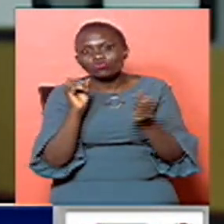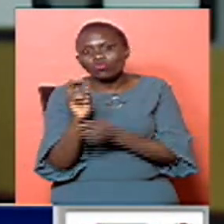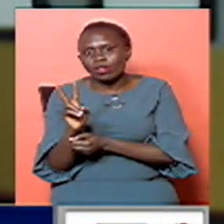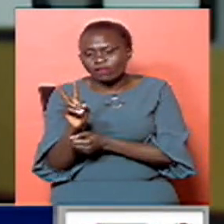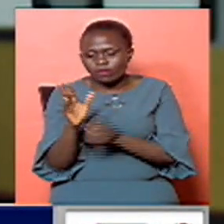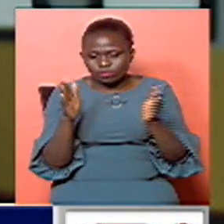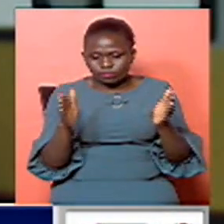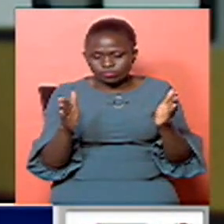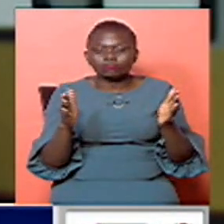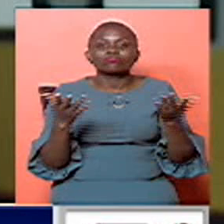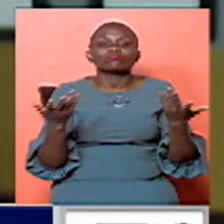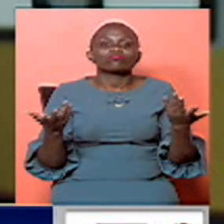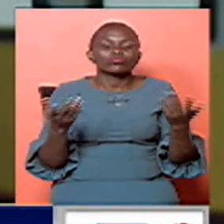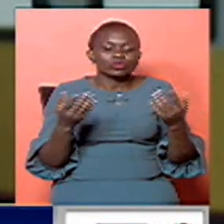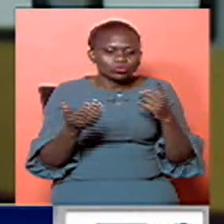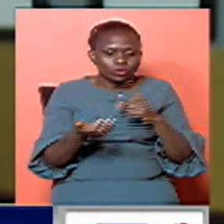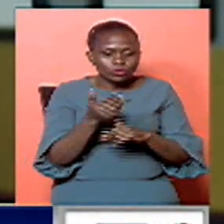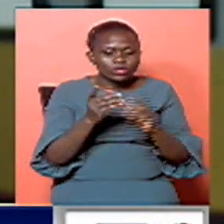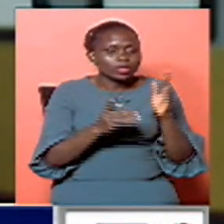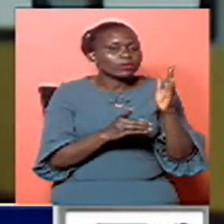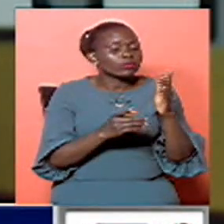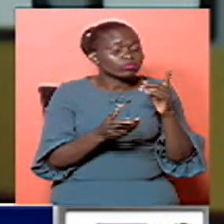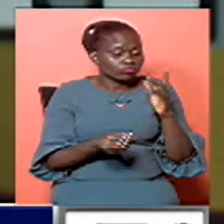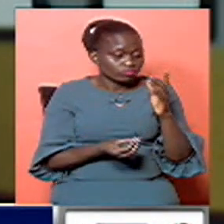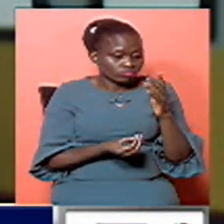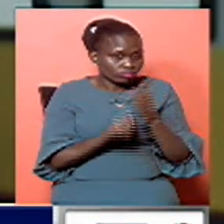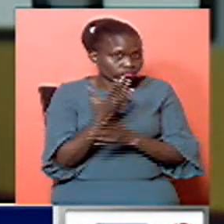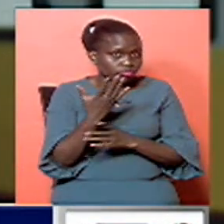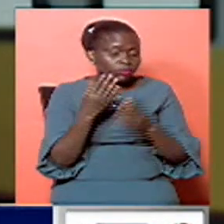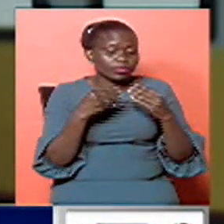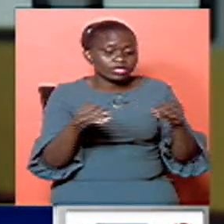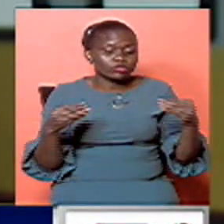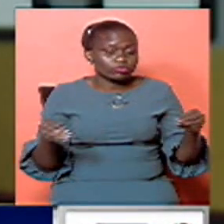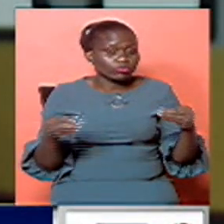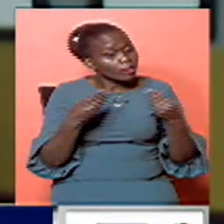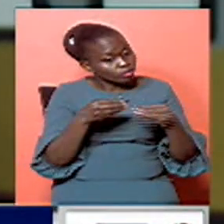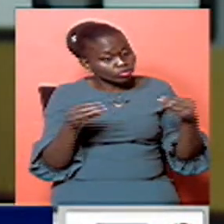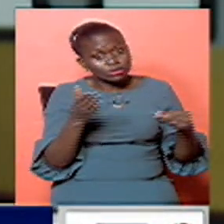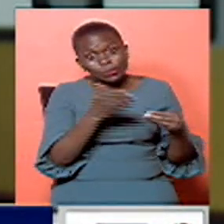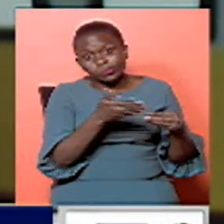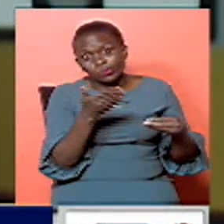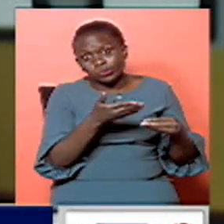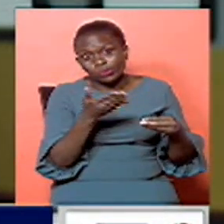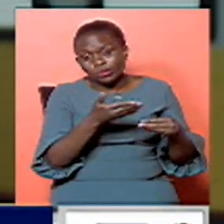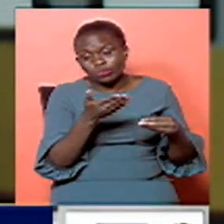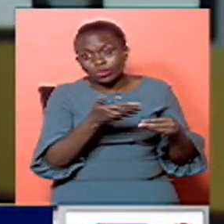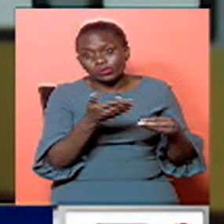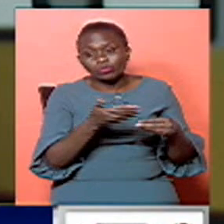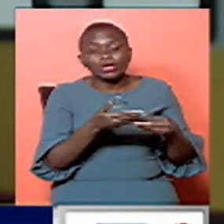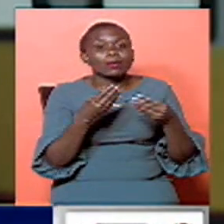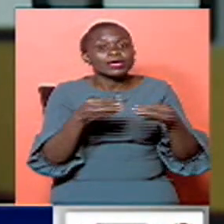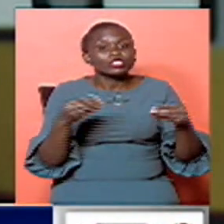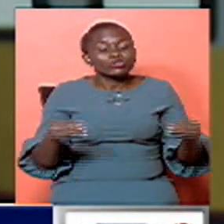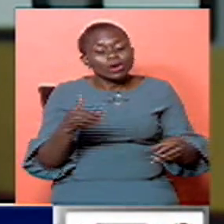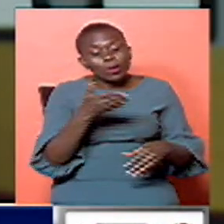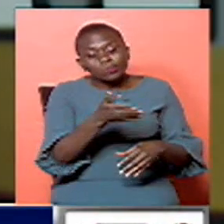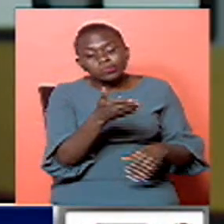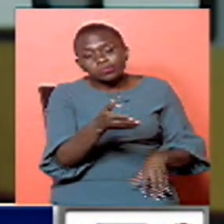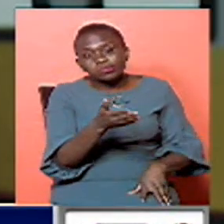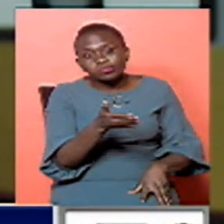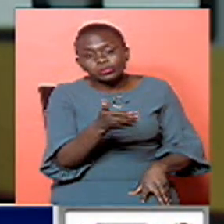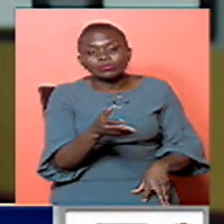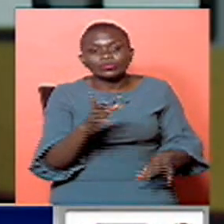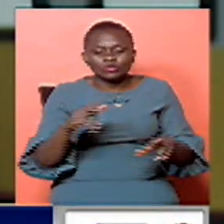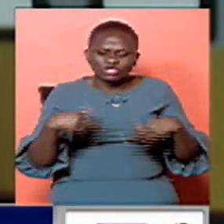we got materials, because for the children and the children, we have the materials, and where the materials have been provided,